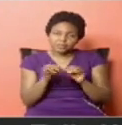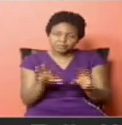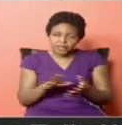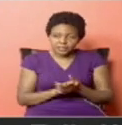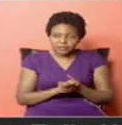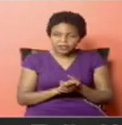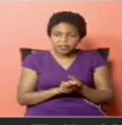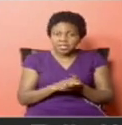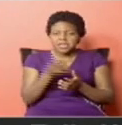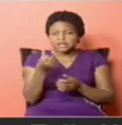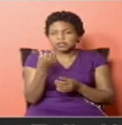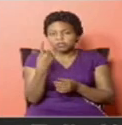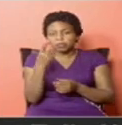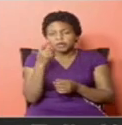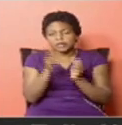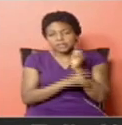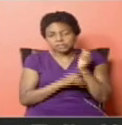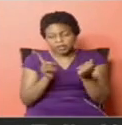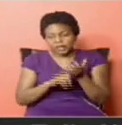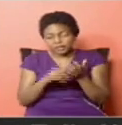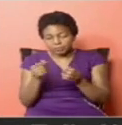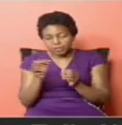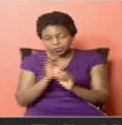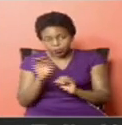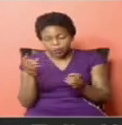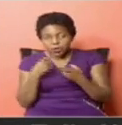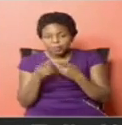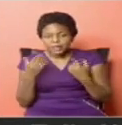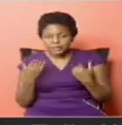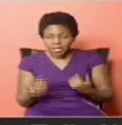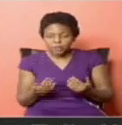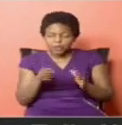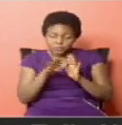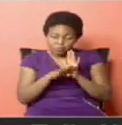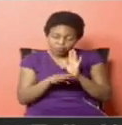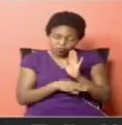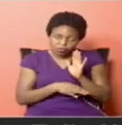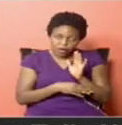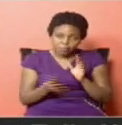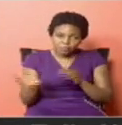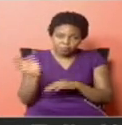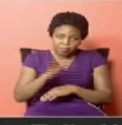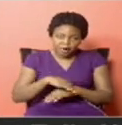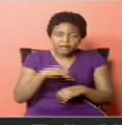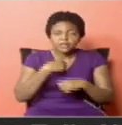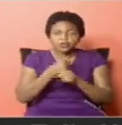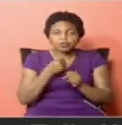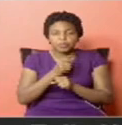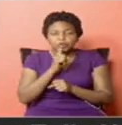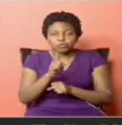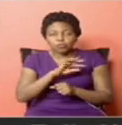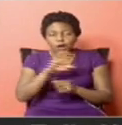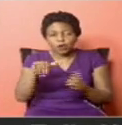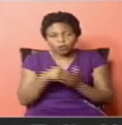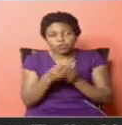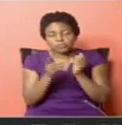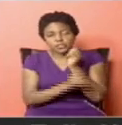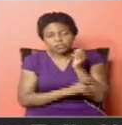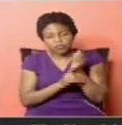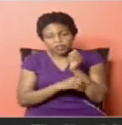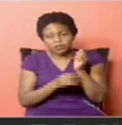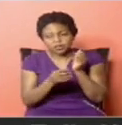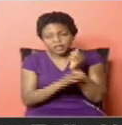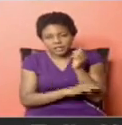yet covered 61 districts. But as we speak now, the program was rolled out to cover all the districts in this country, up